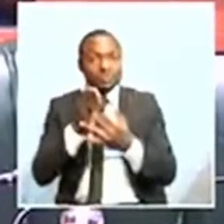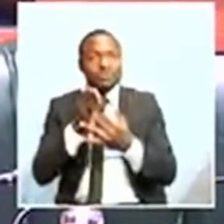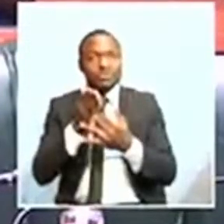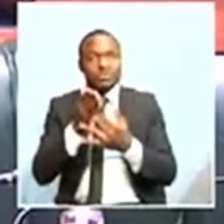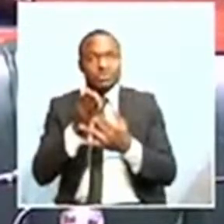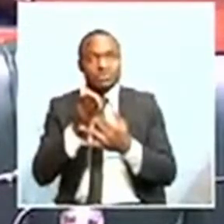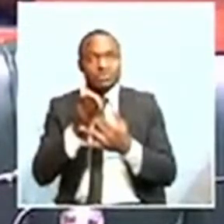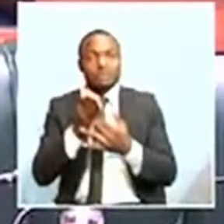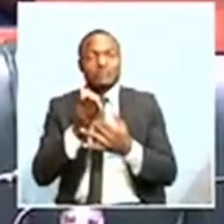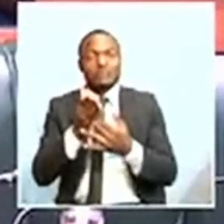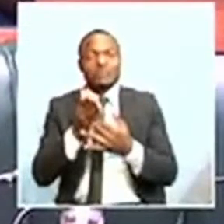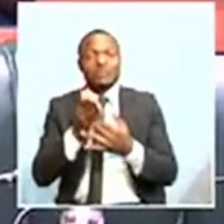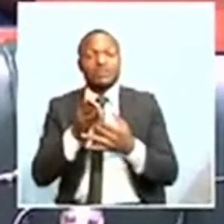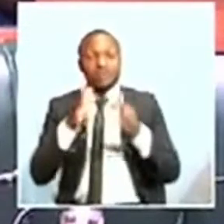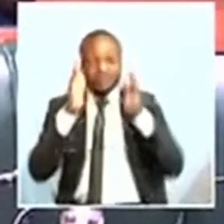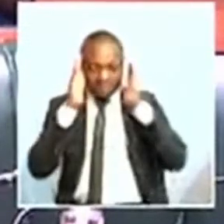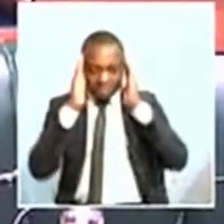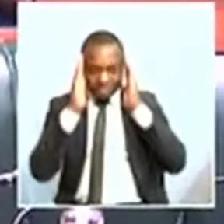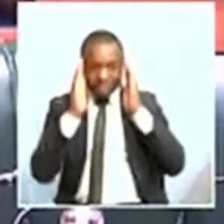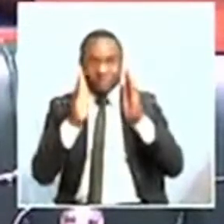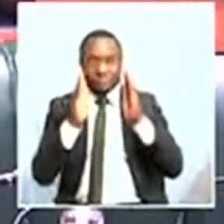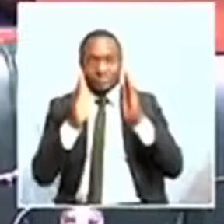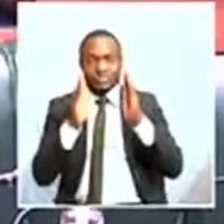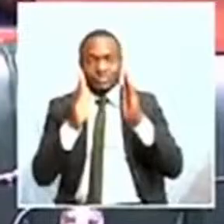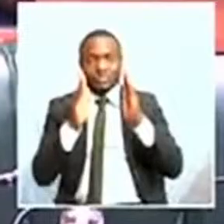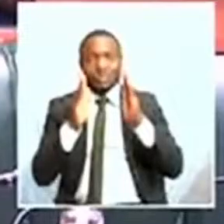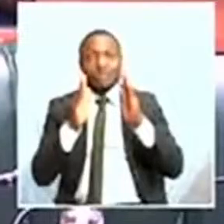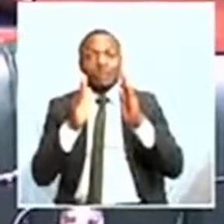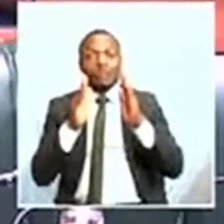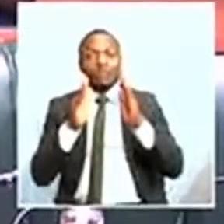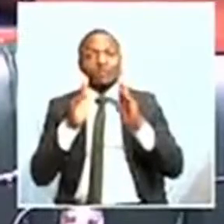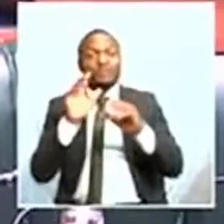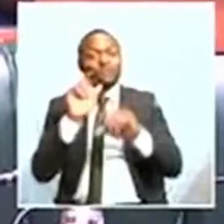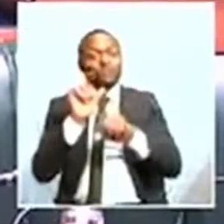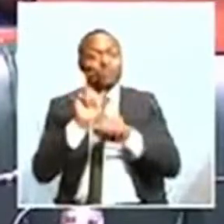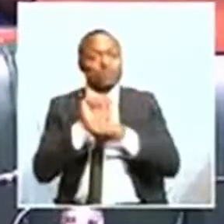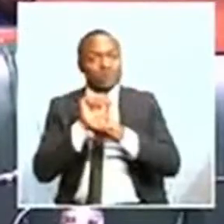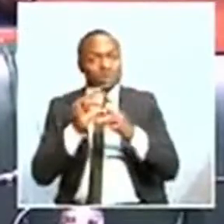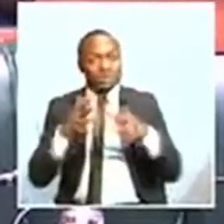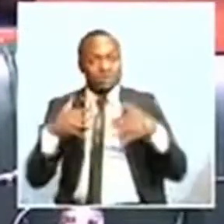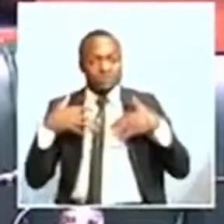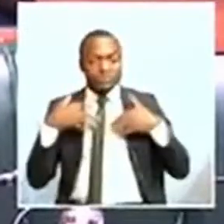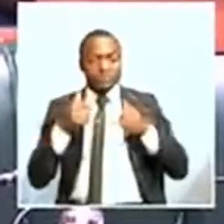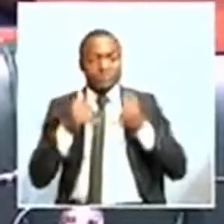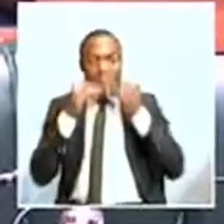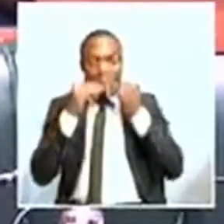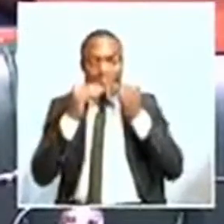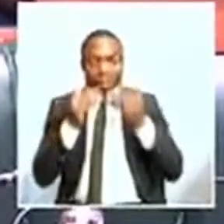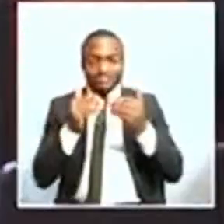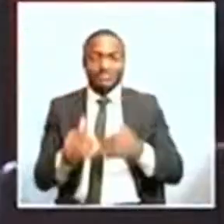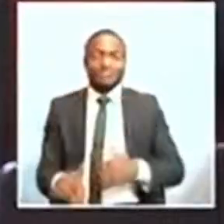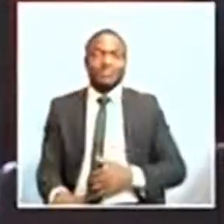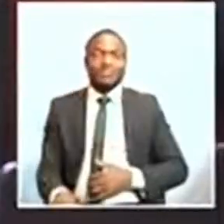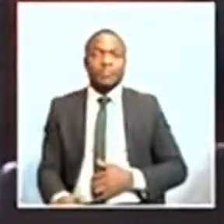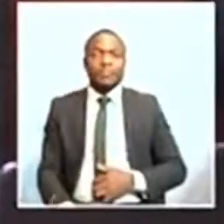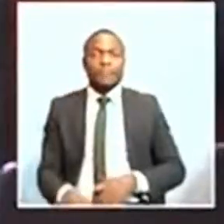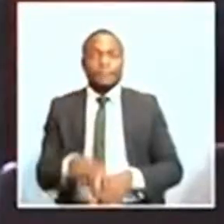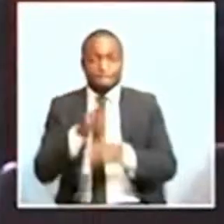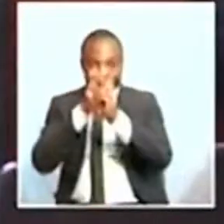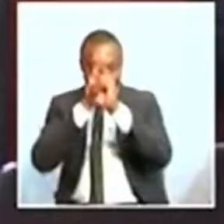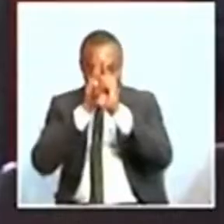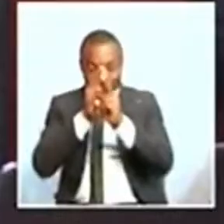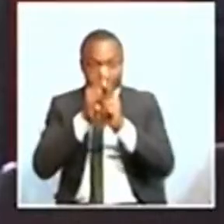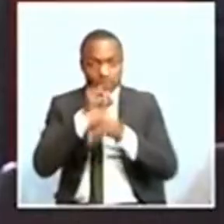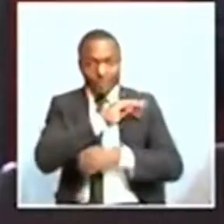vigilant attention from our medical personnel. I thank you, Madam Speaker. Thank you. The